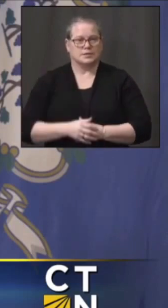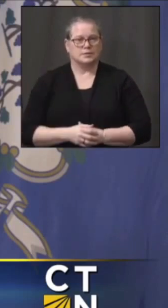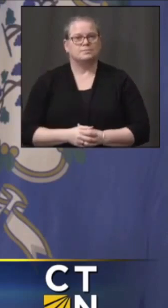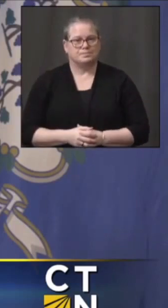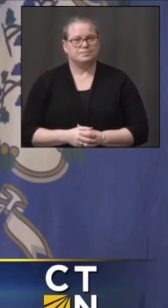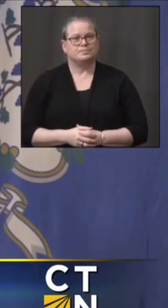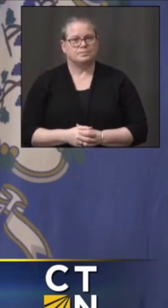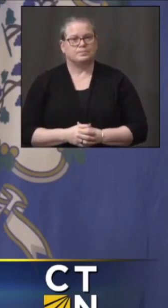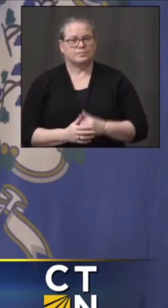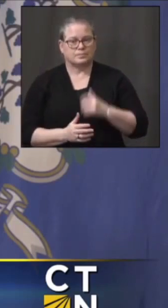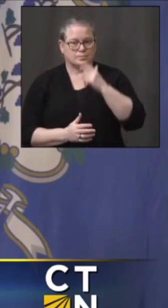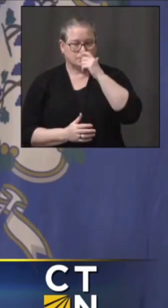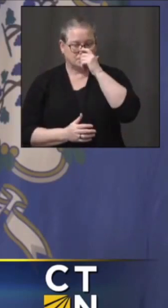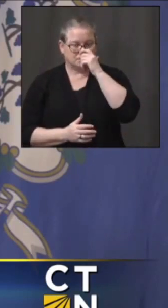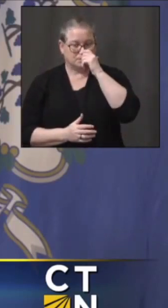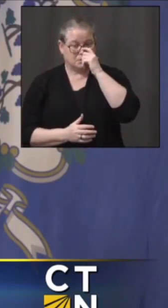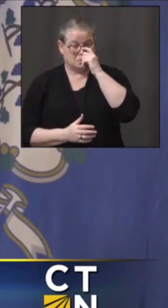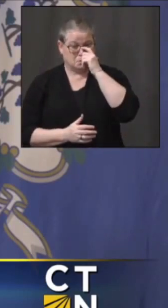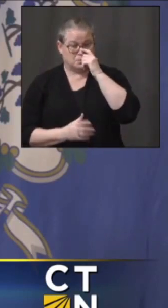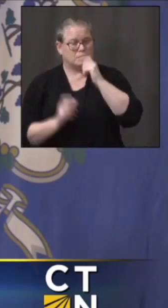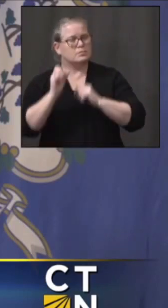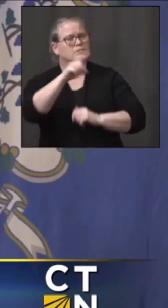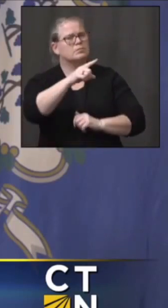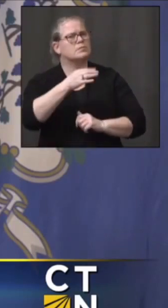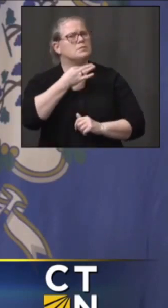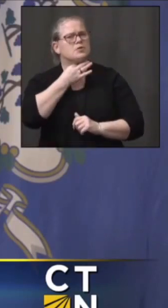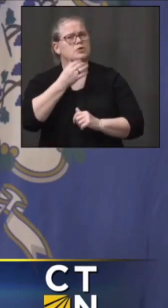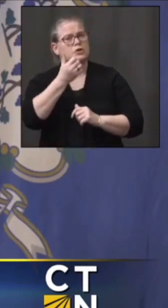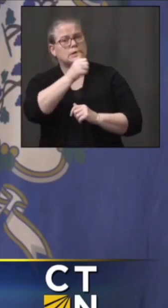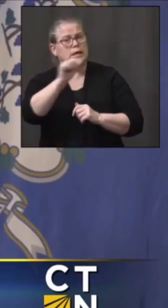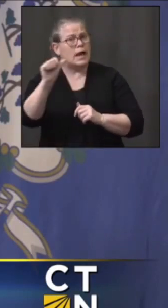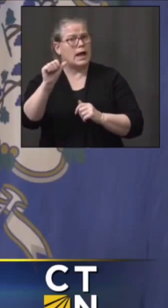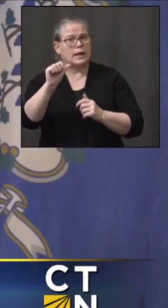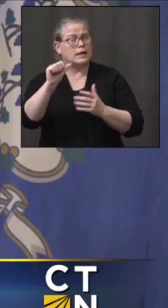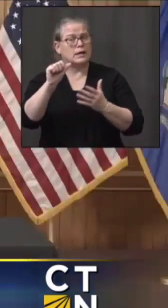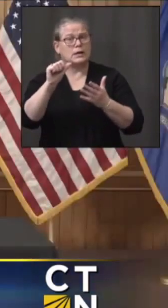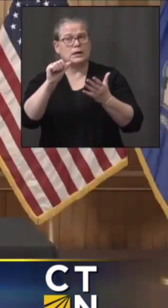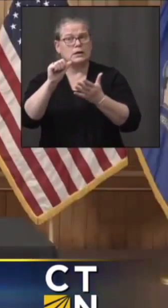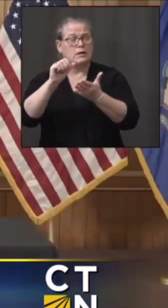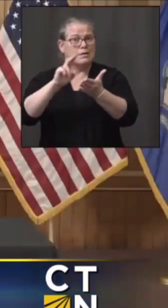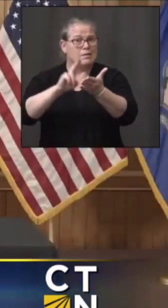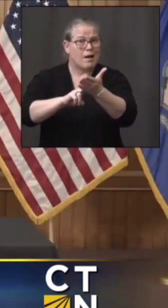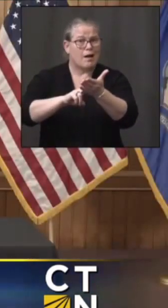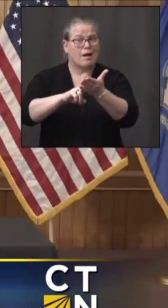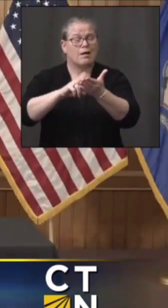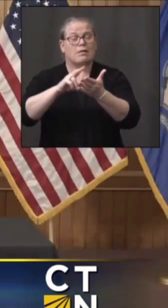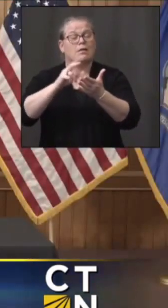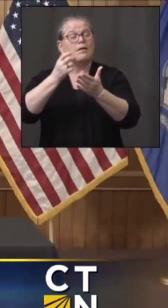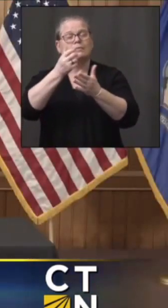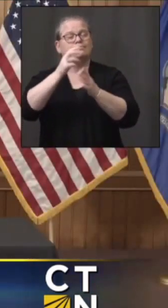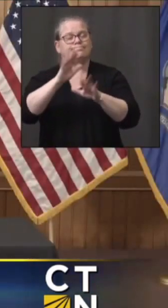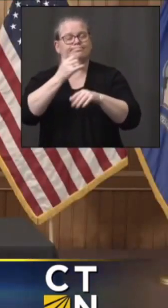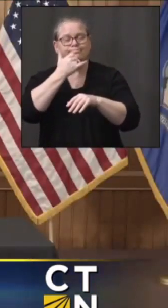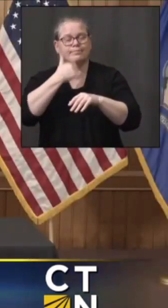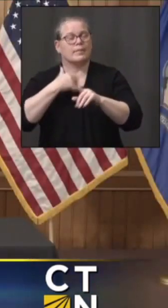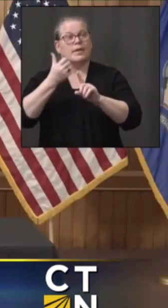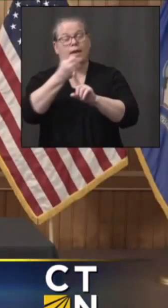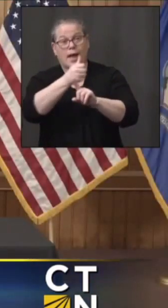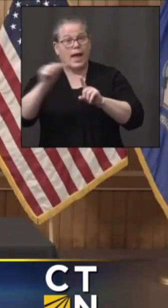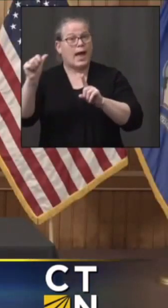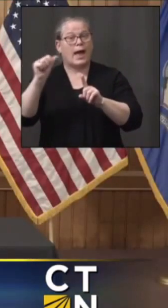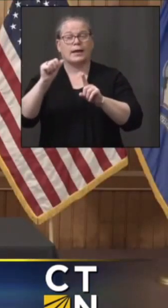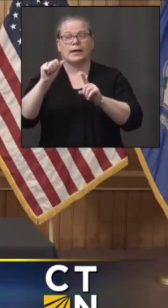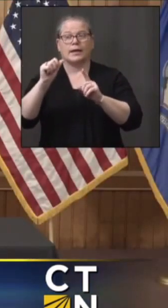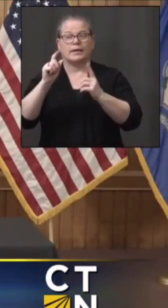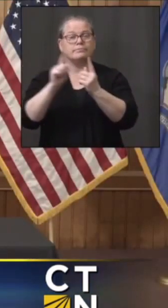And have we seen any signs, or has there been any contract tracing showing? I know there was the party in high